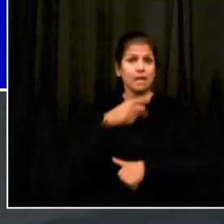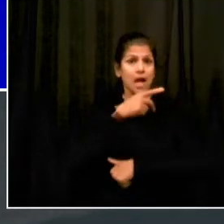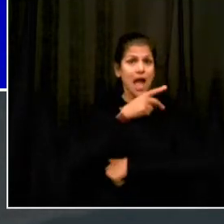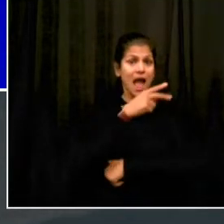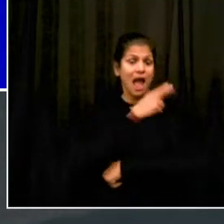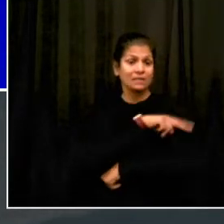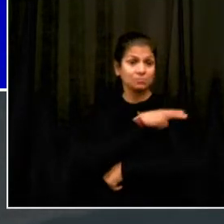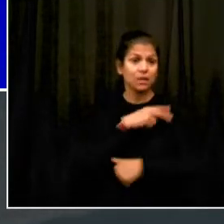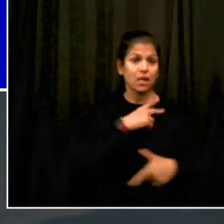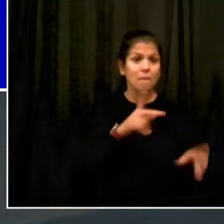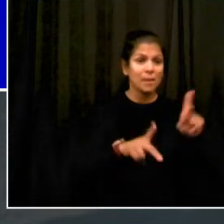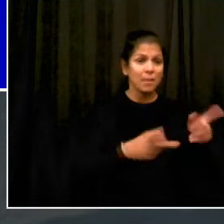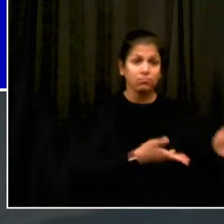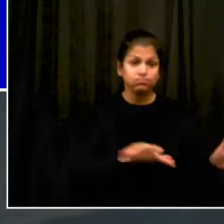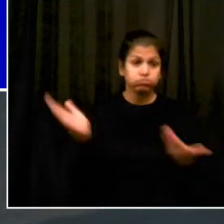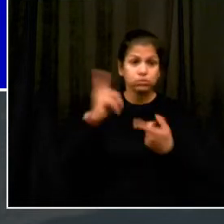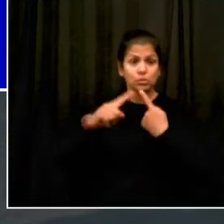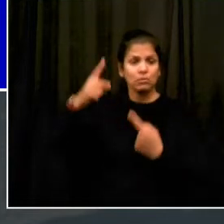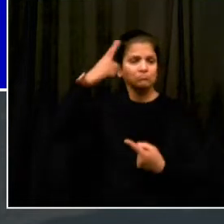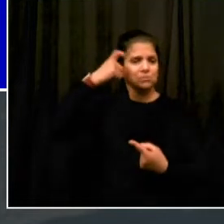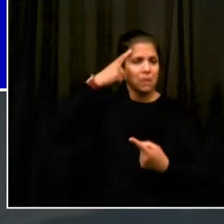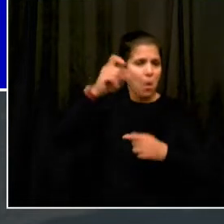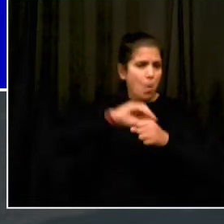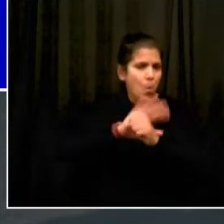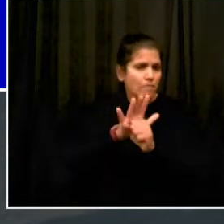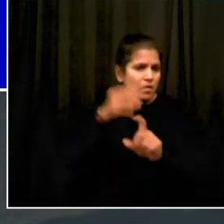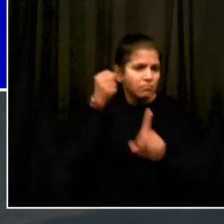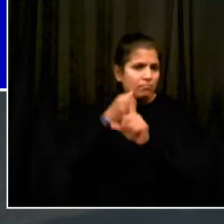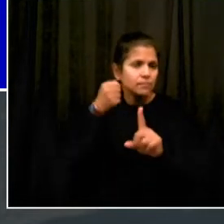130 patients. Confirmed positivity level of